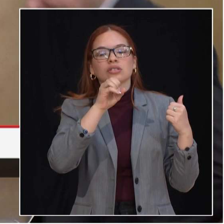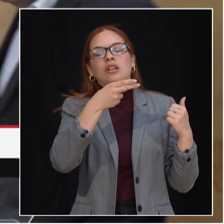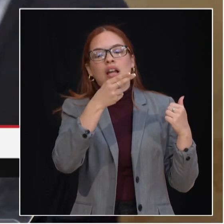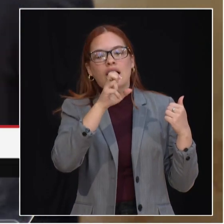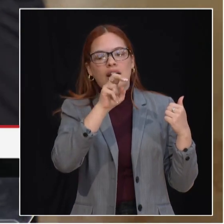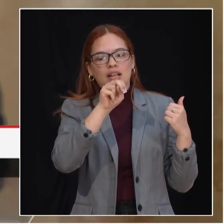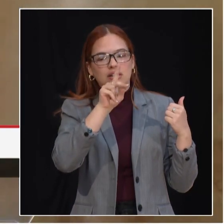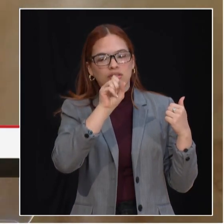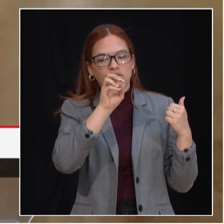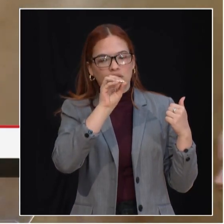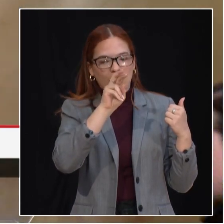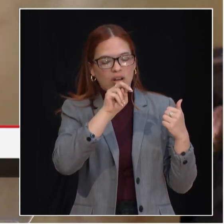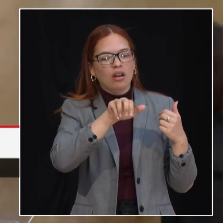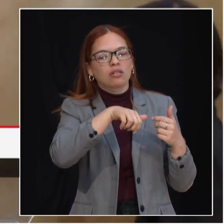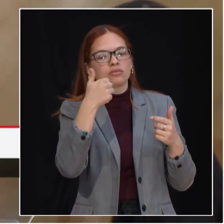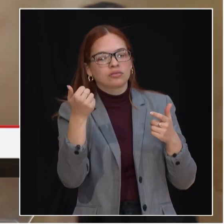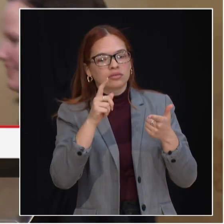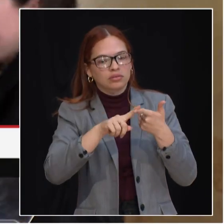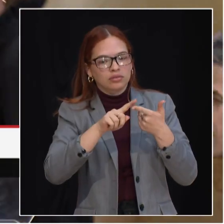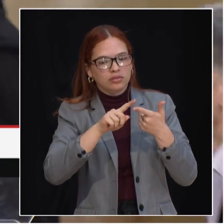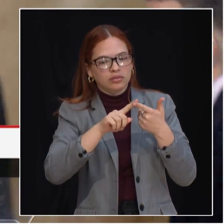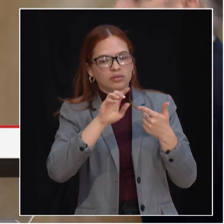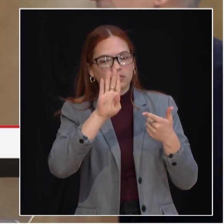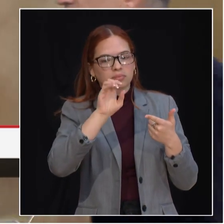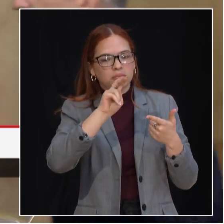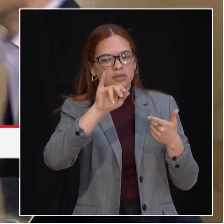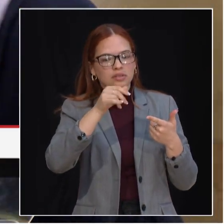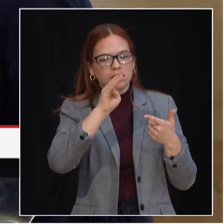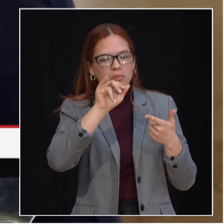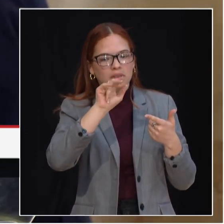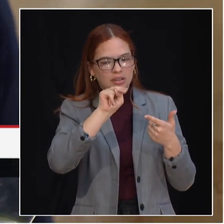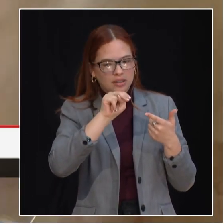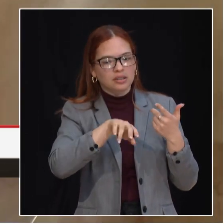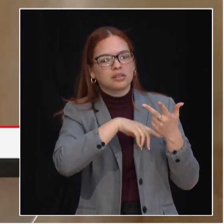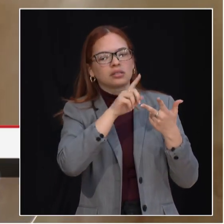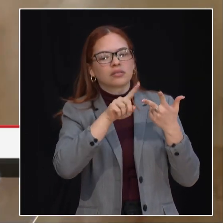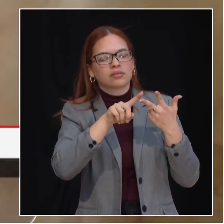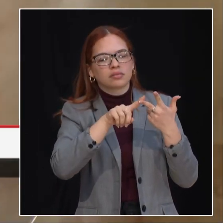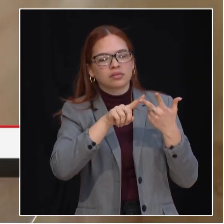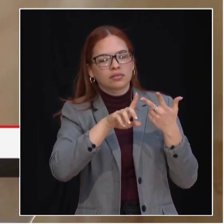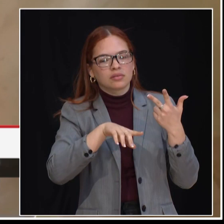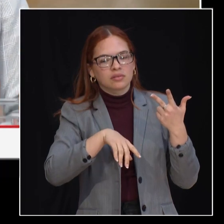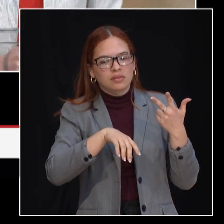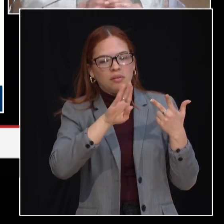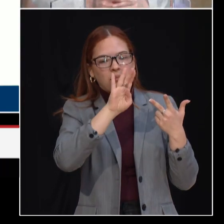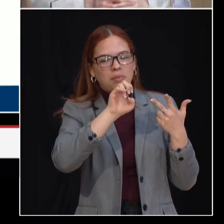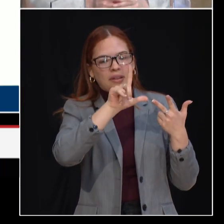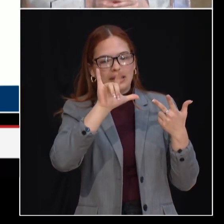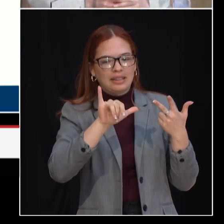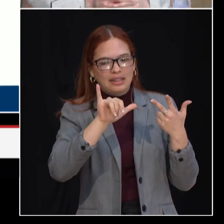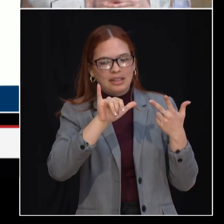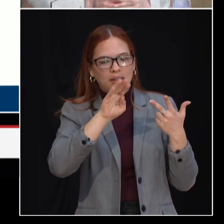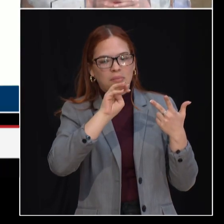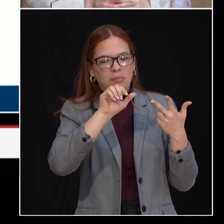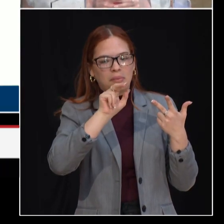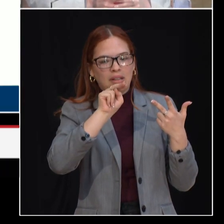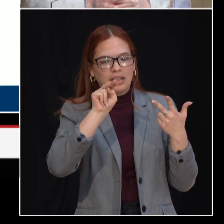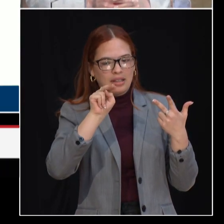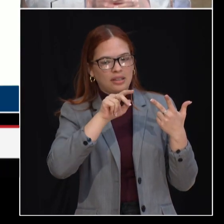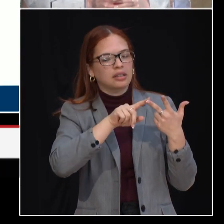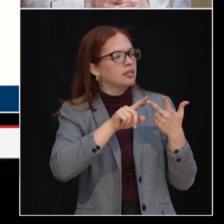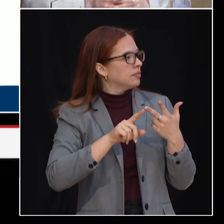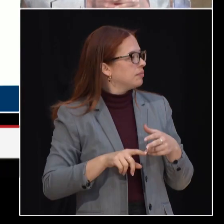Kazda, and Billy Mann joining us today. So we're going to kick off the second half of March